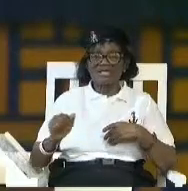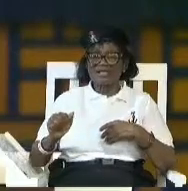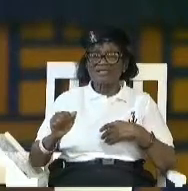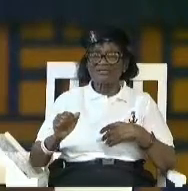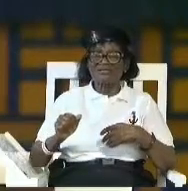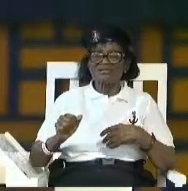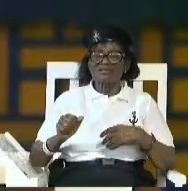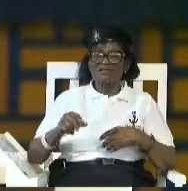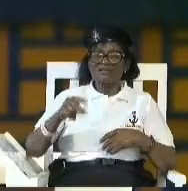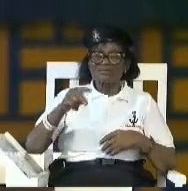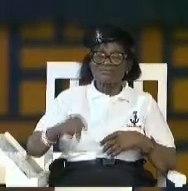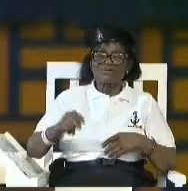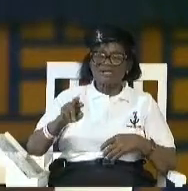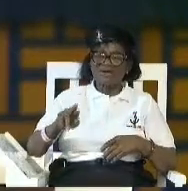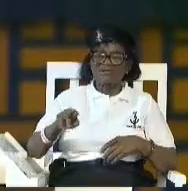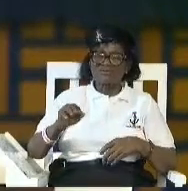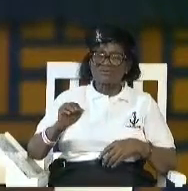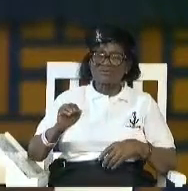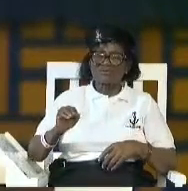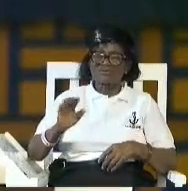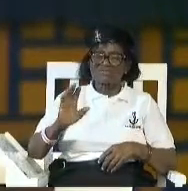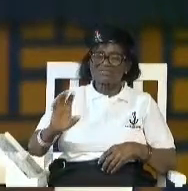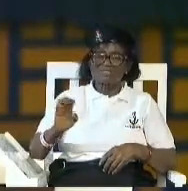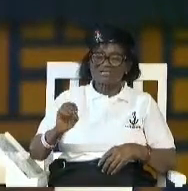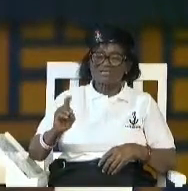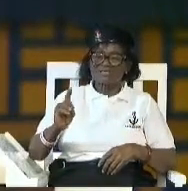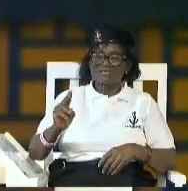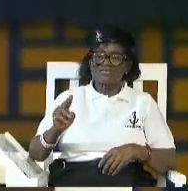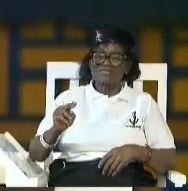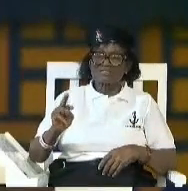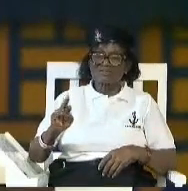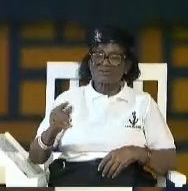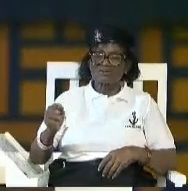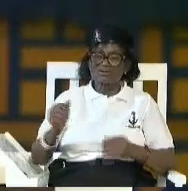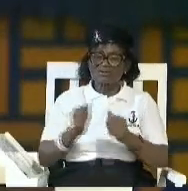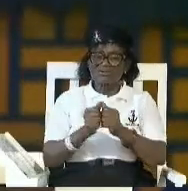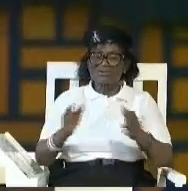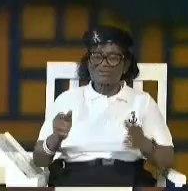with the doctors, I think for the fruit of the womb.